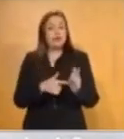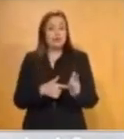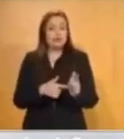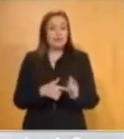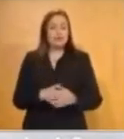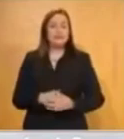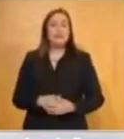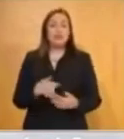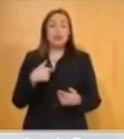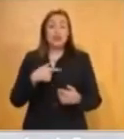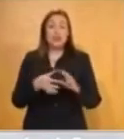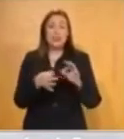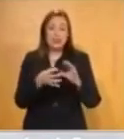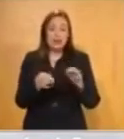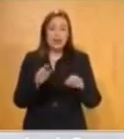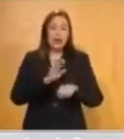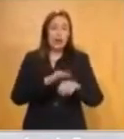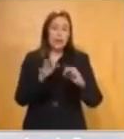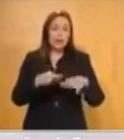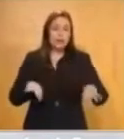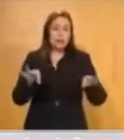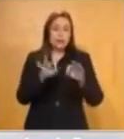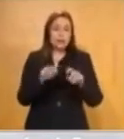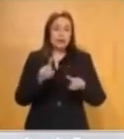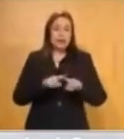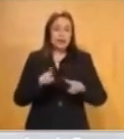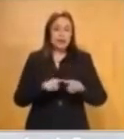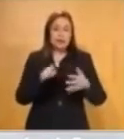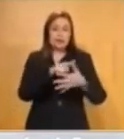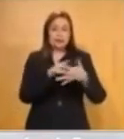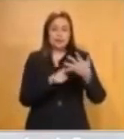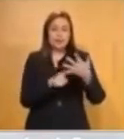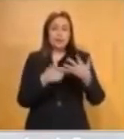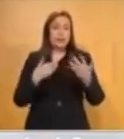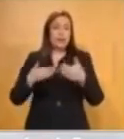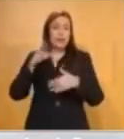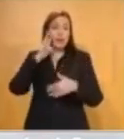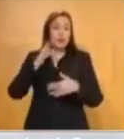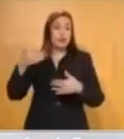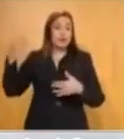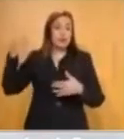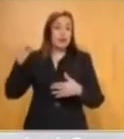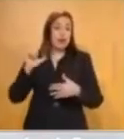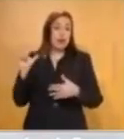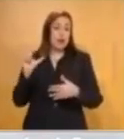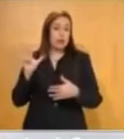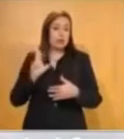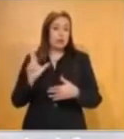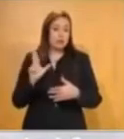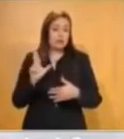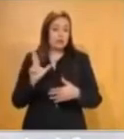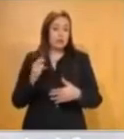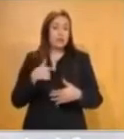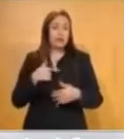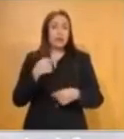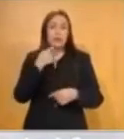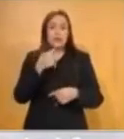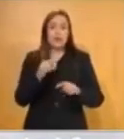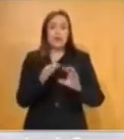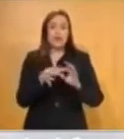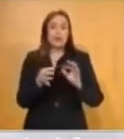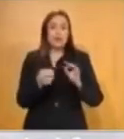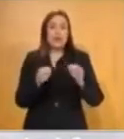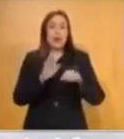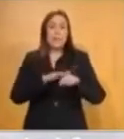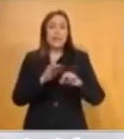most important of we have seen during the last 2 days, and I'm explaining the most important elements of the